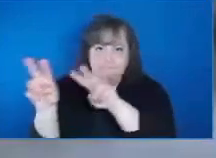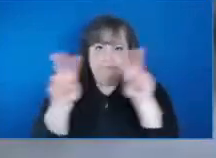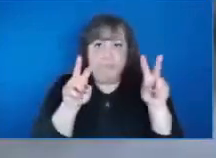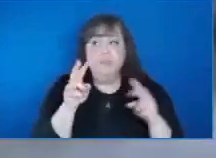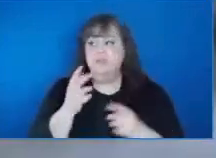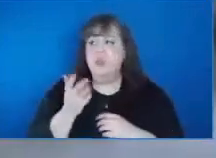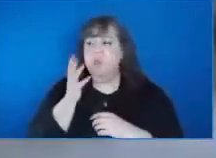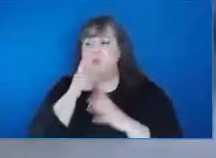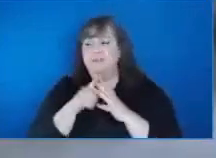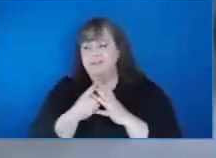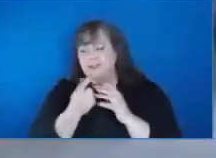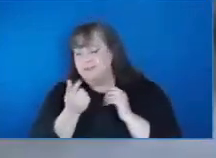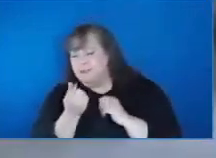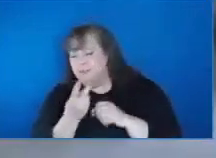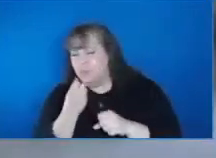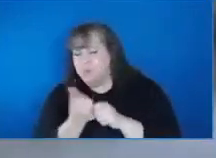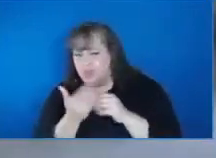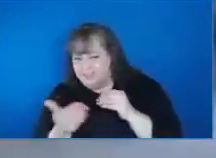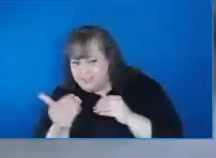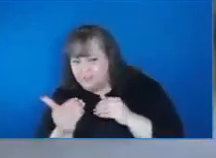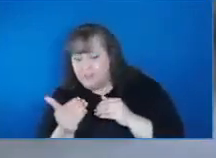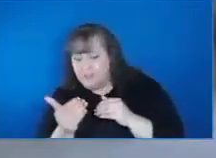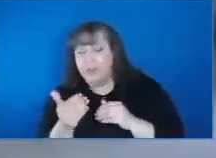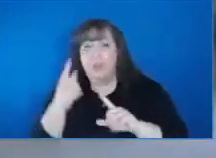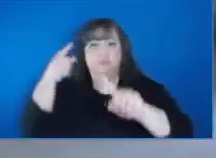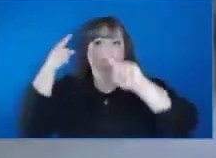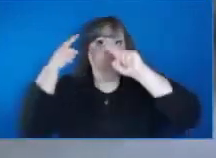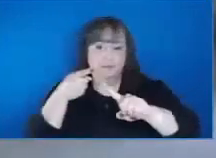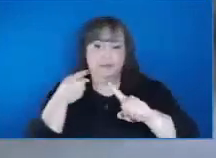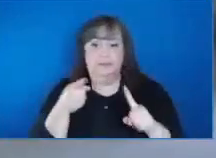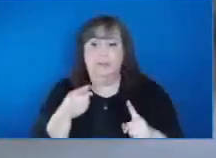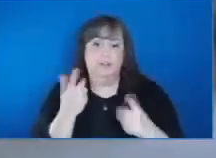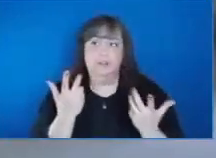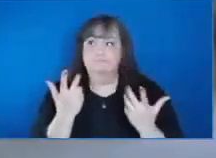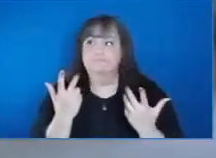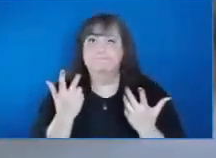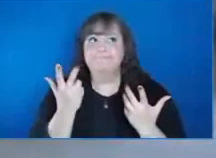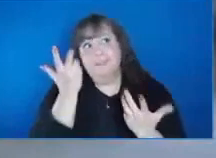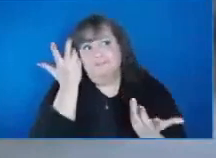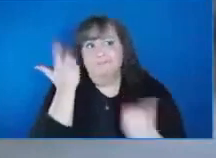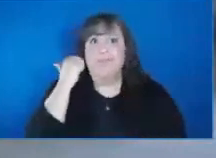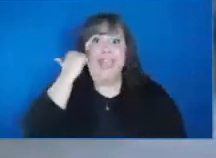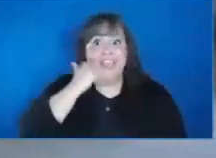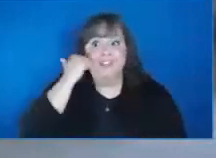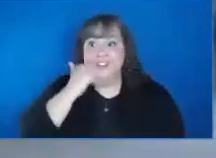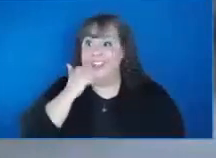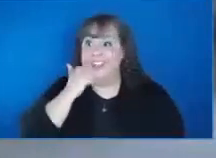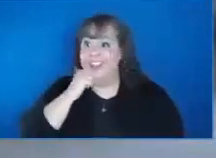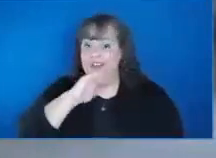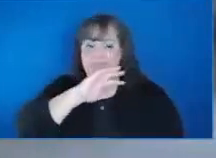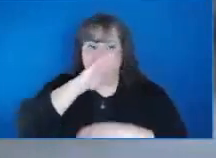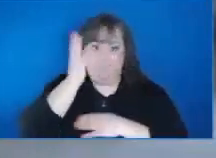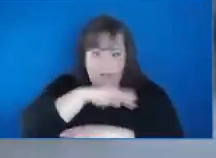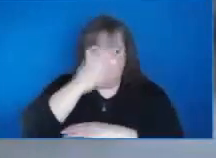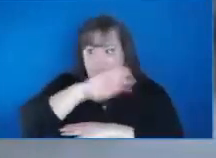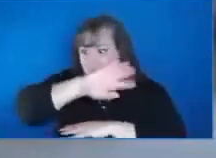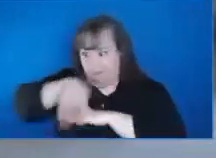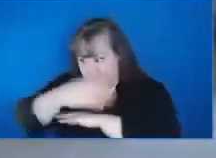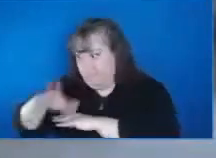that its sole purpose is to really every day and every night to be searching the skies, looking